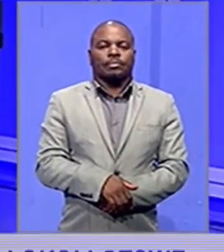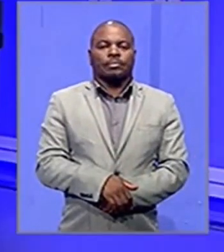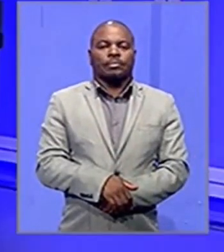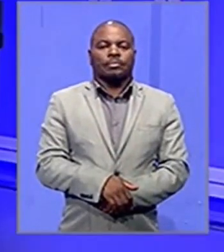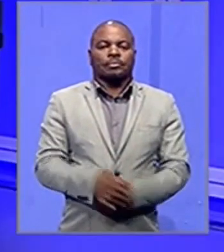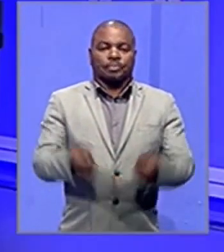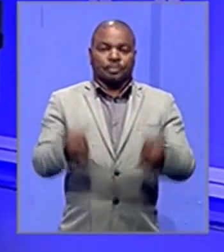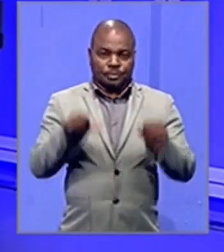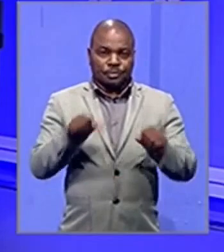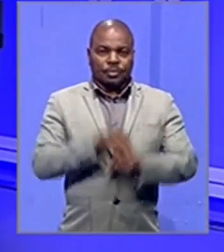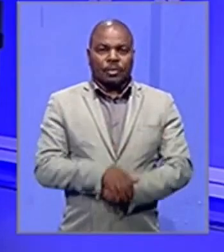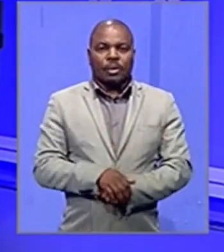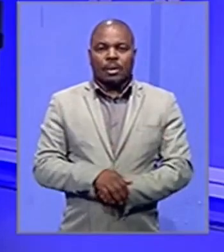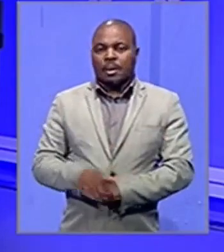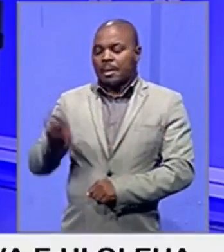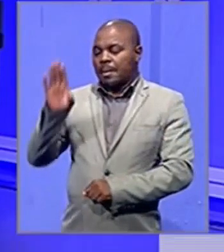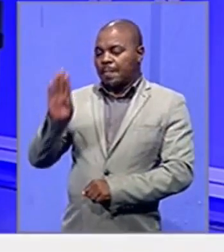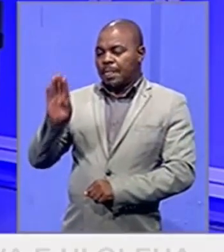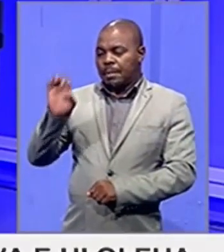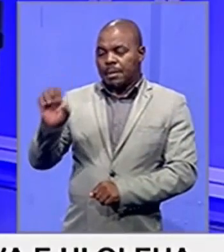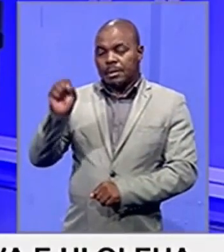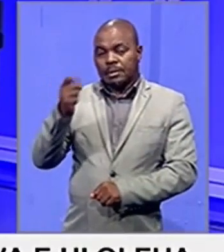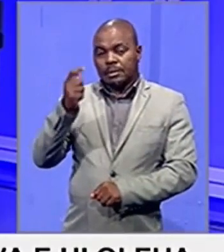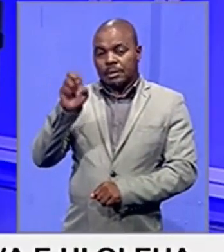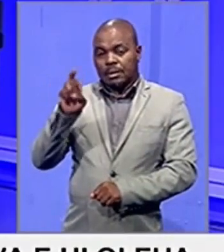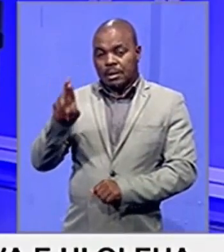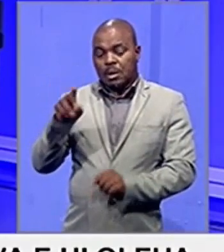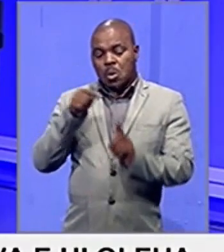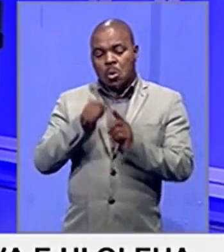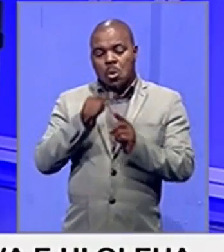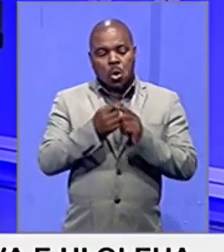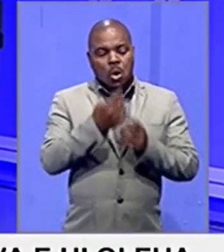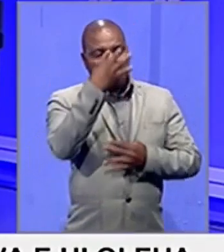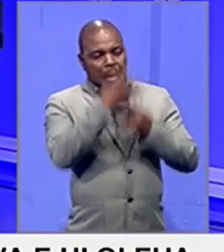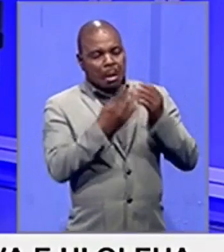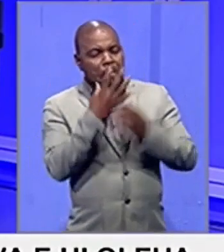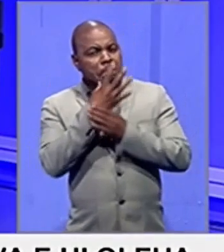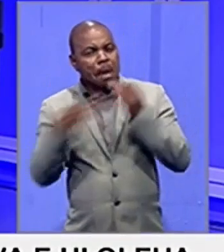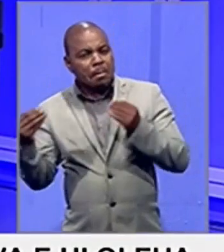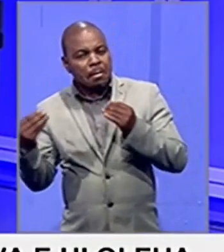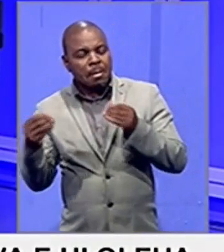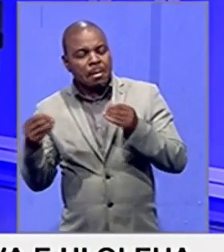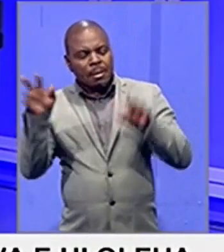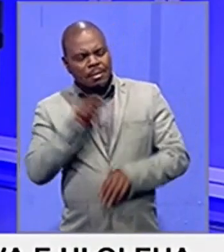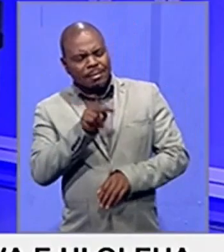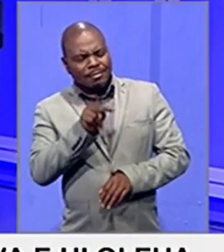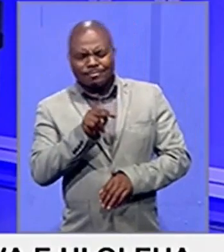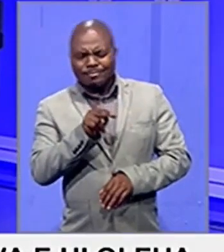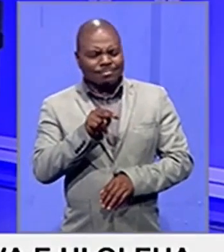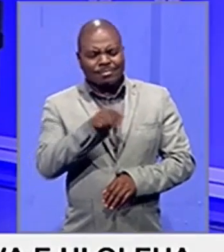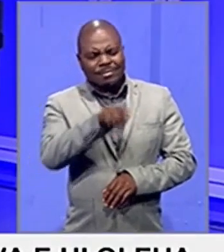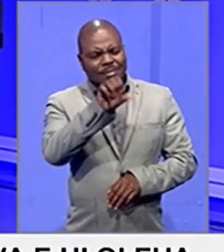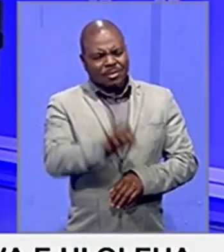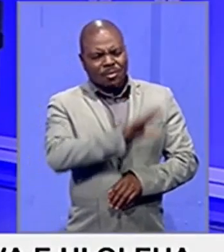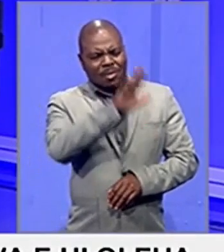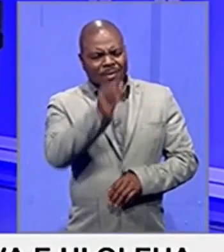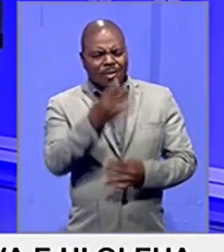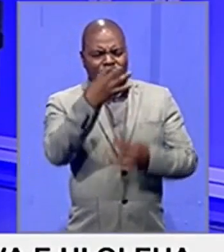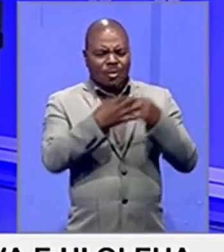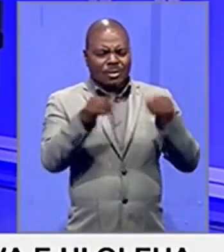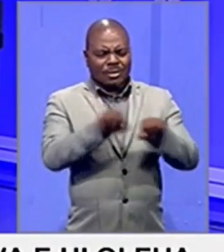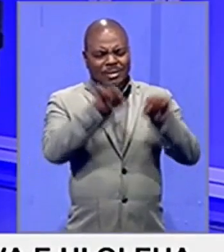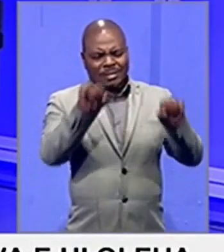Ka o le leng ho thoba ha Thabo Bester tjhankaneng ho tlisitse qeaqeo ya setjhaba tsamaisong ya ditshebeletso tsa ditlolo tsa molao naheng ena. Ana